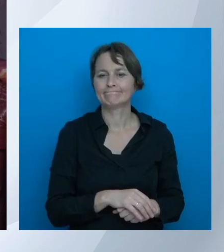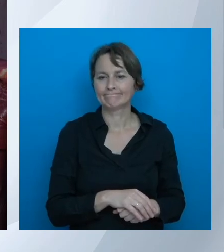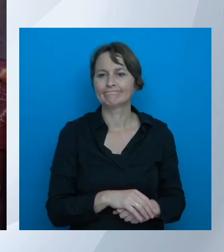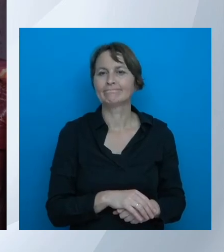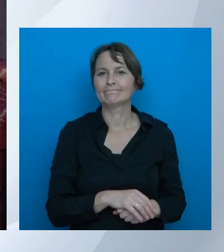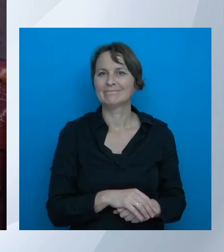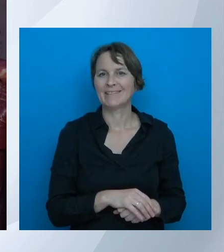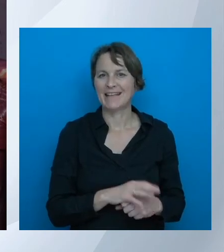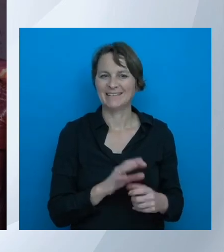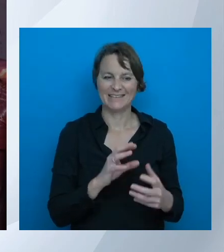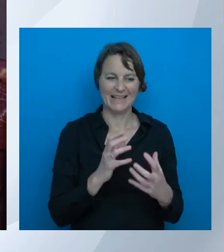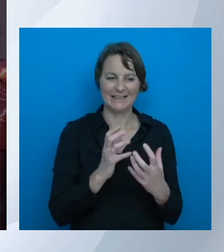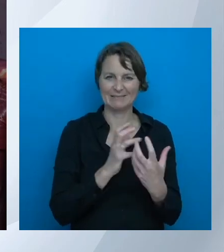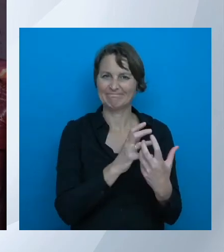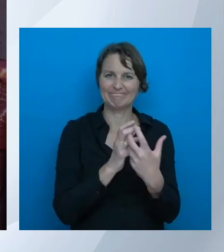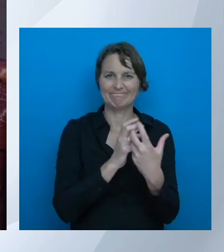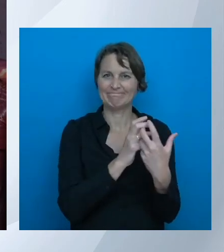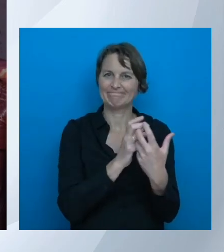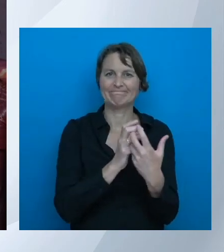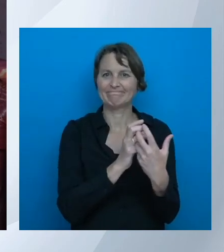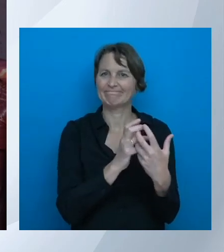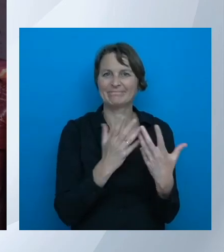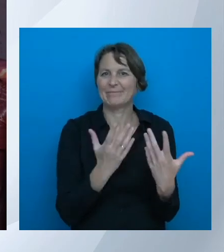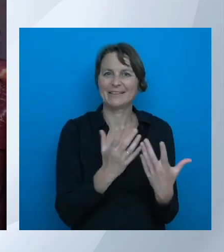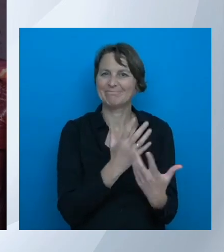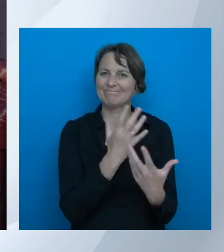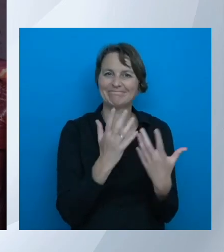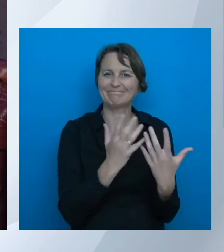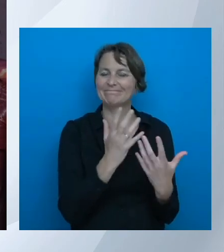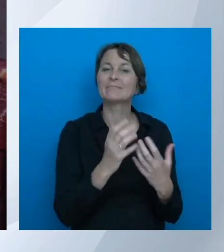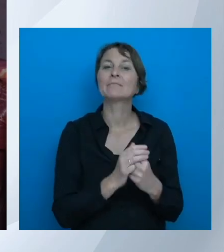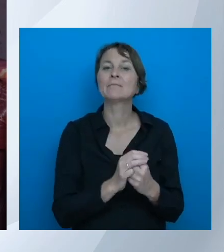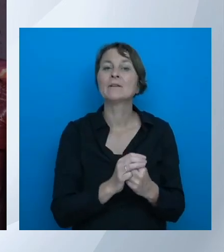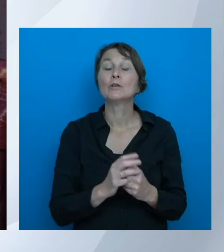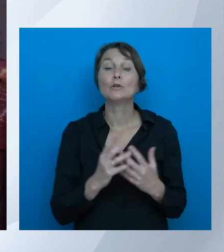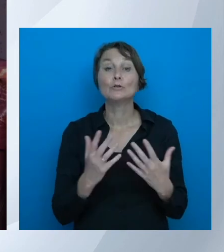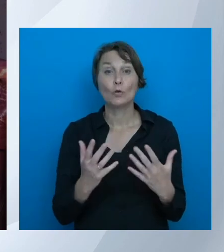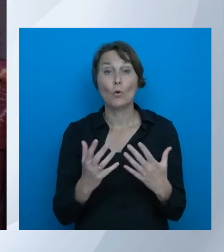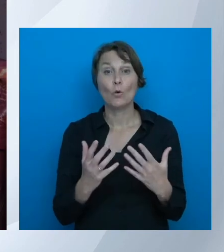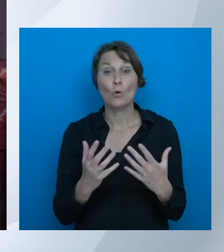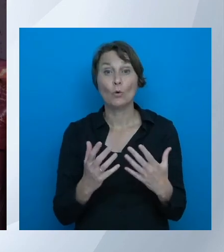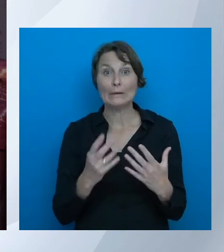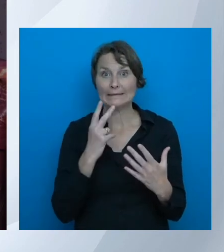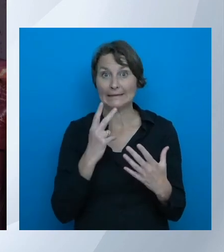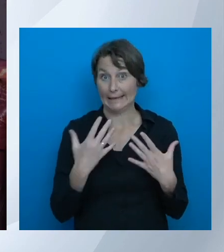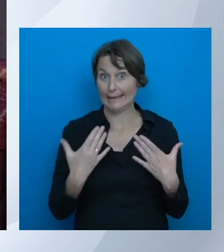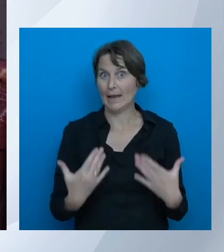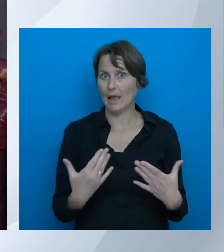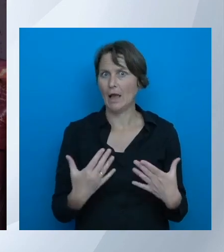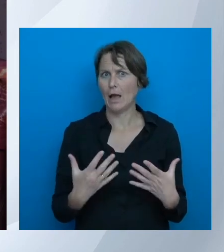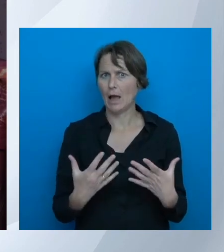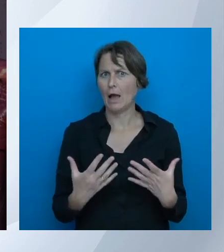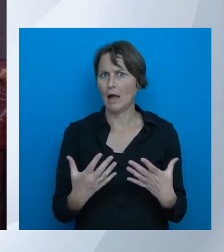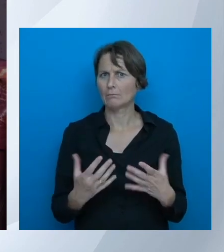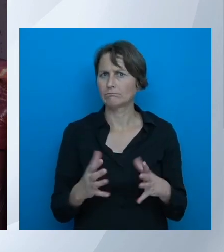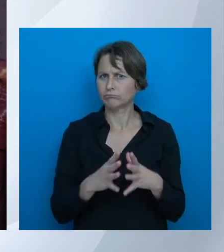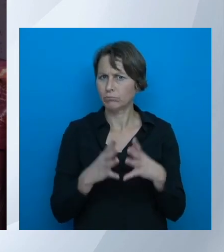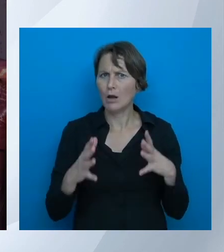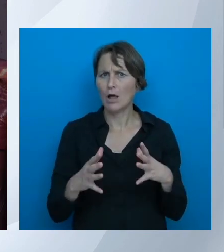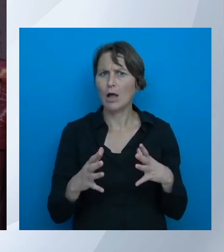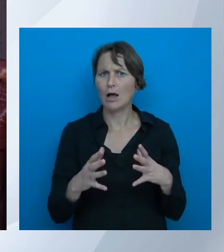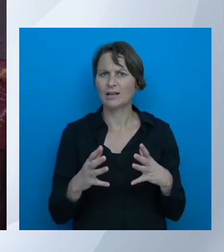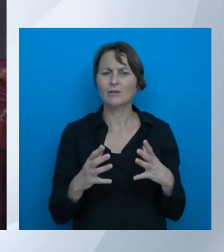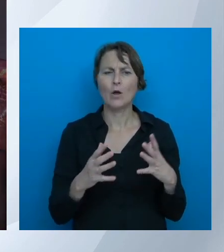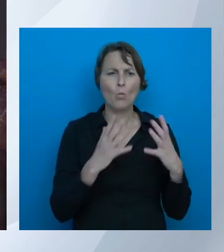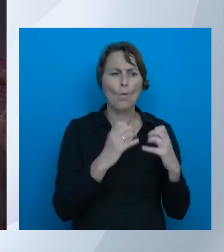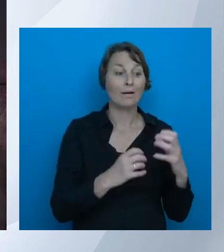Okay. And there is a lot of work happening right now to integrate those two better,